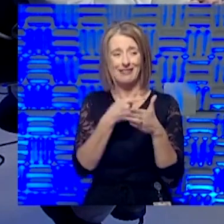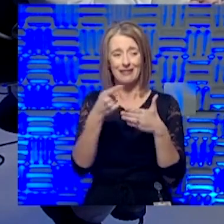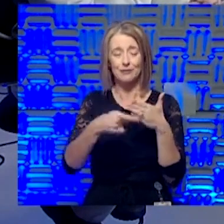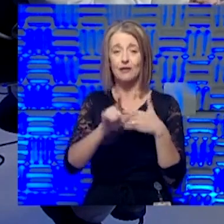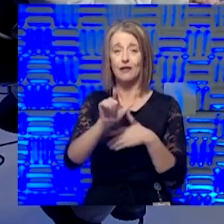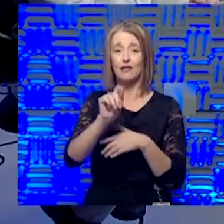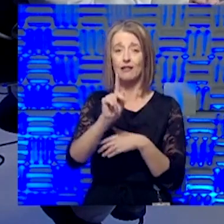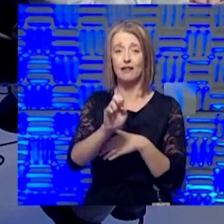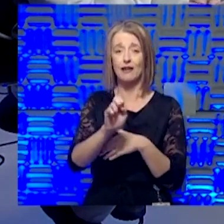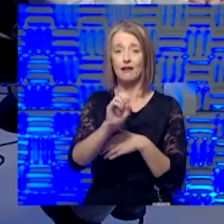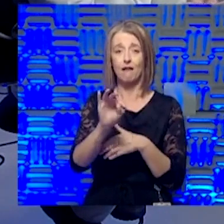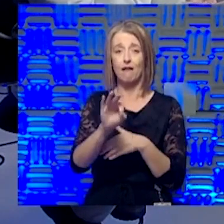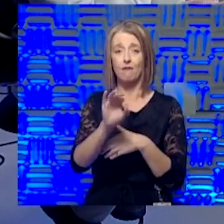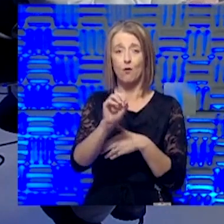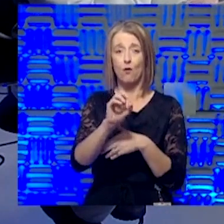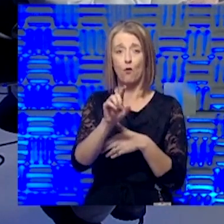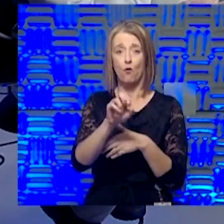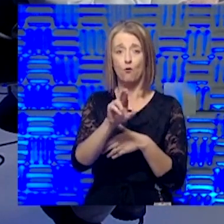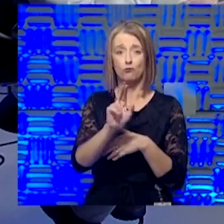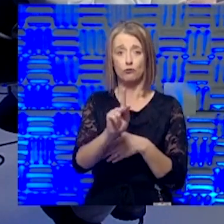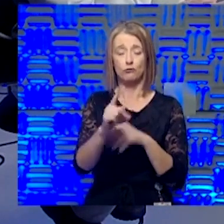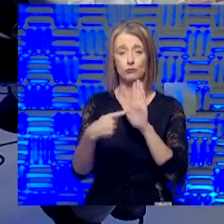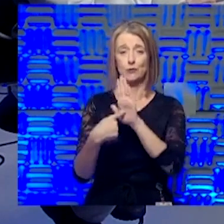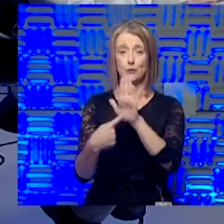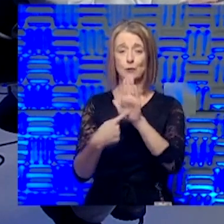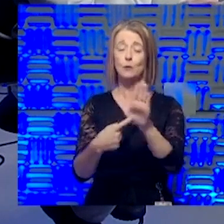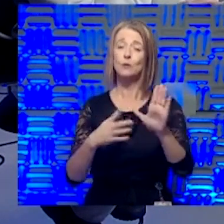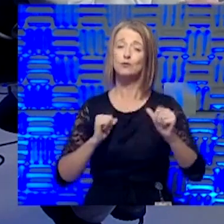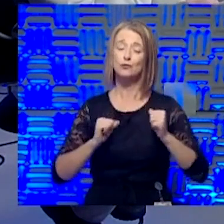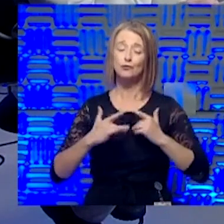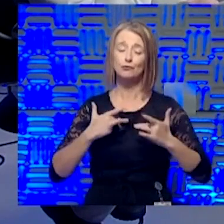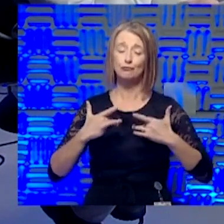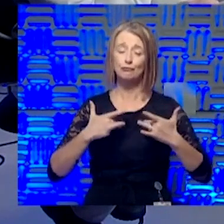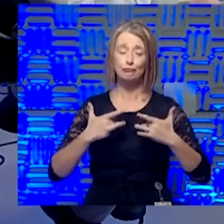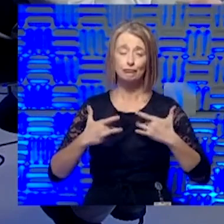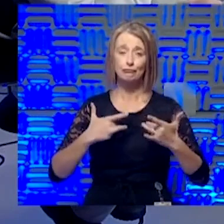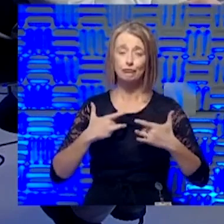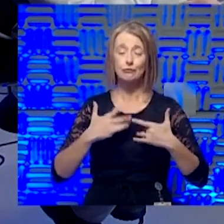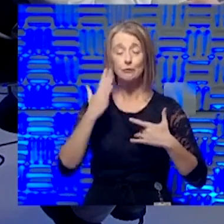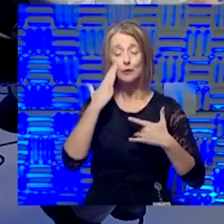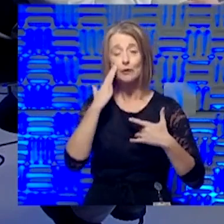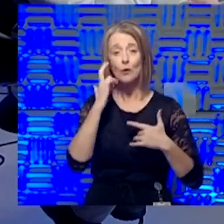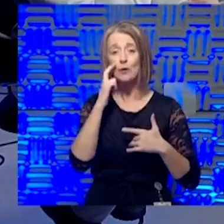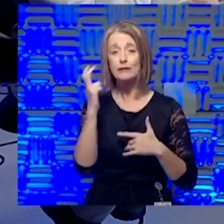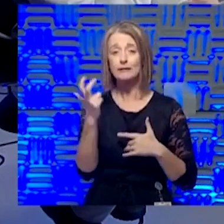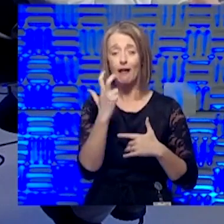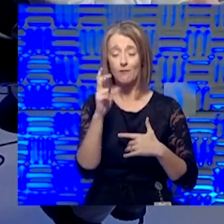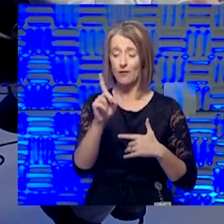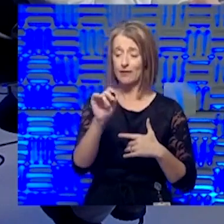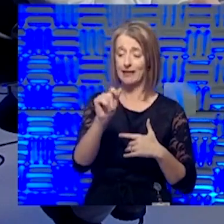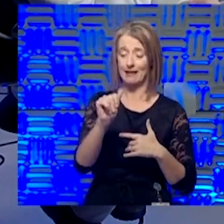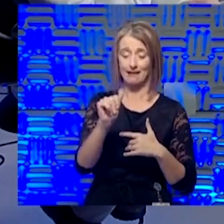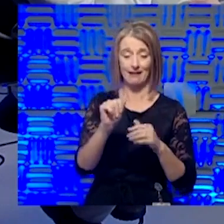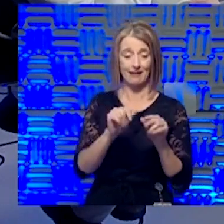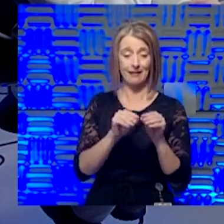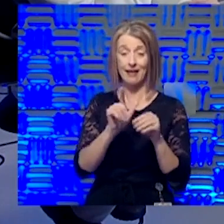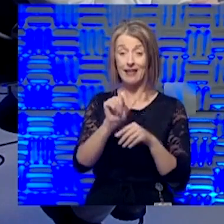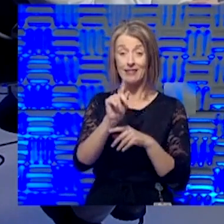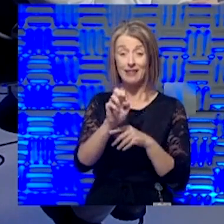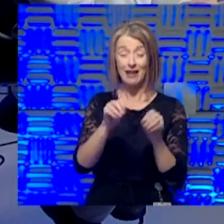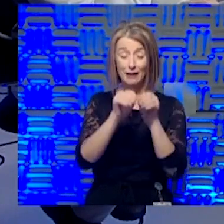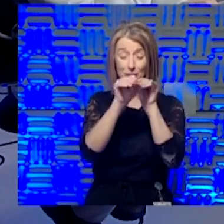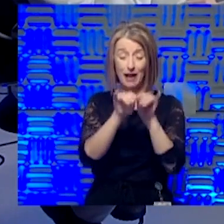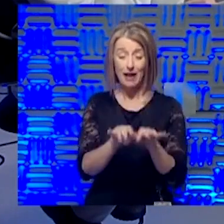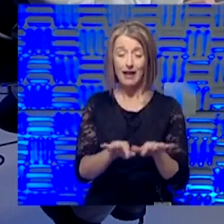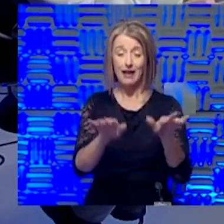the Lake of the Ozarks demonstrate concerns, and we know from cell phone data that people from the Lake of the Ozarks have traveled